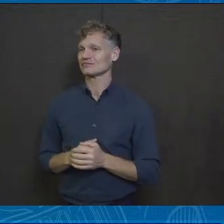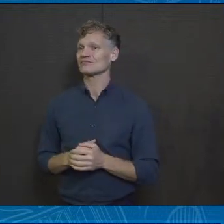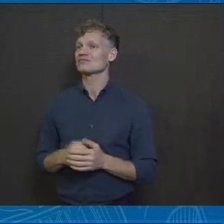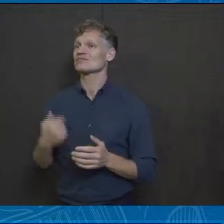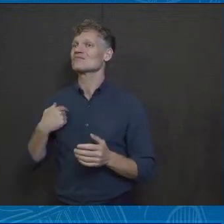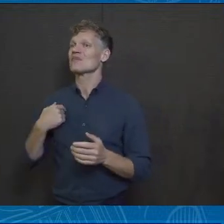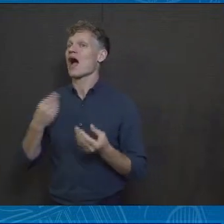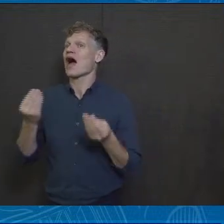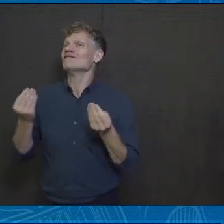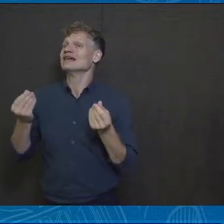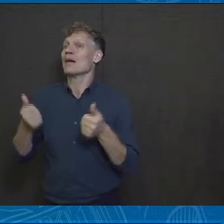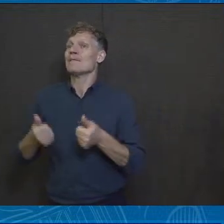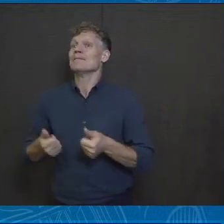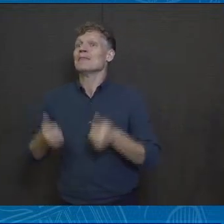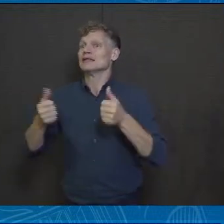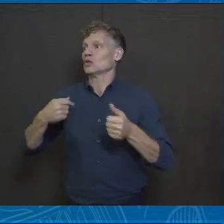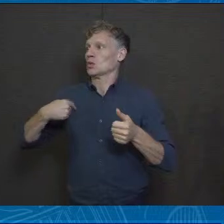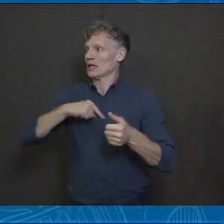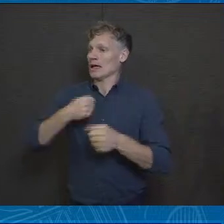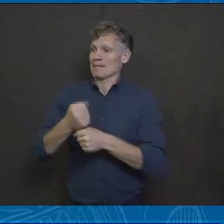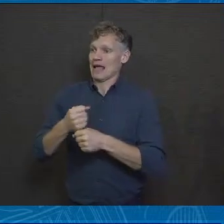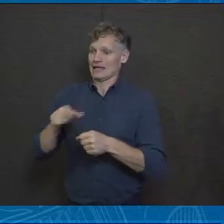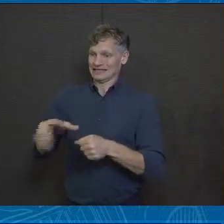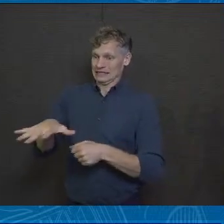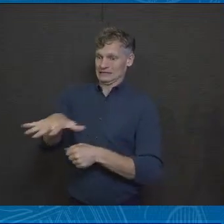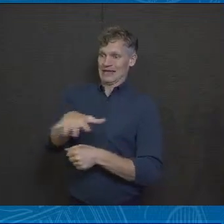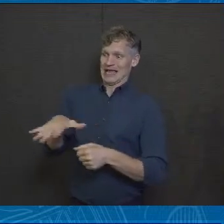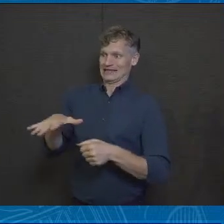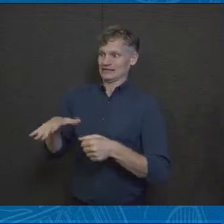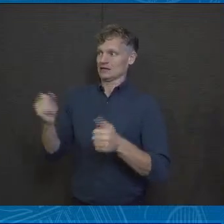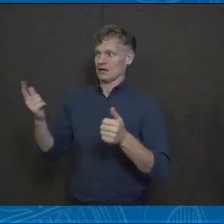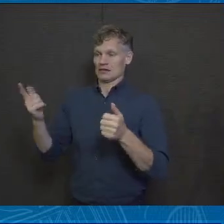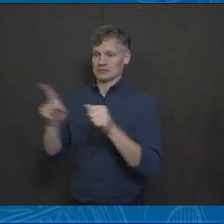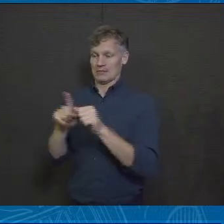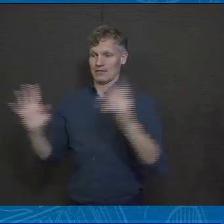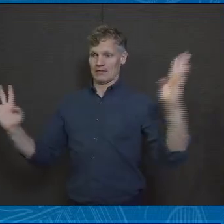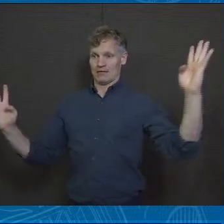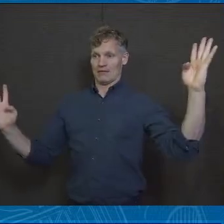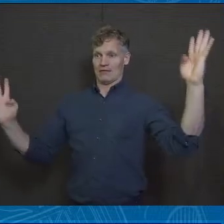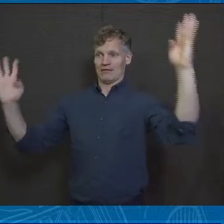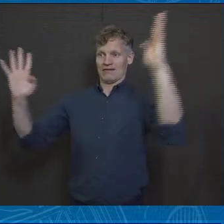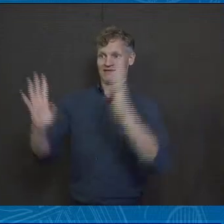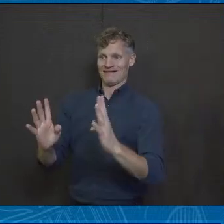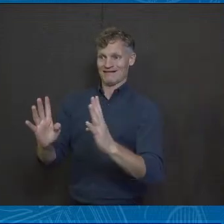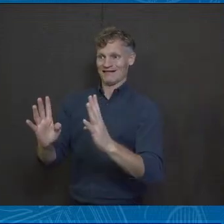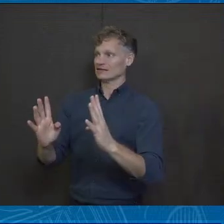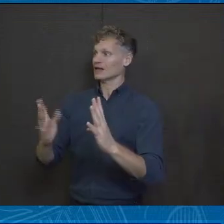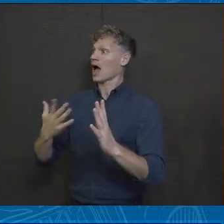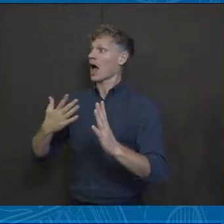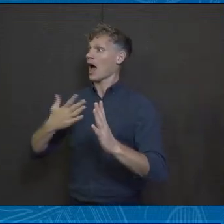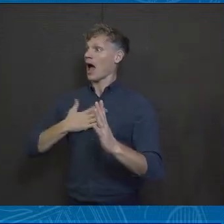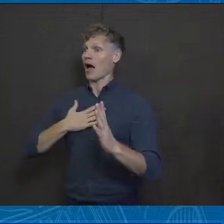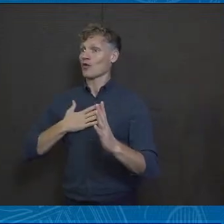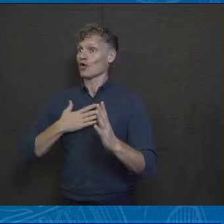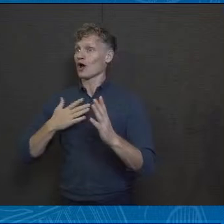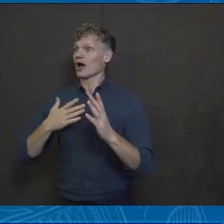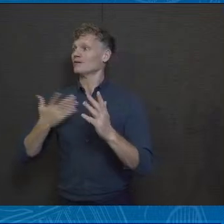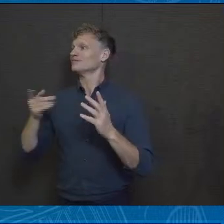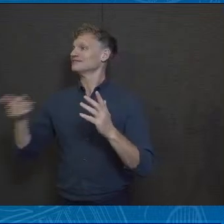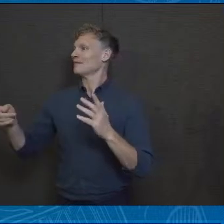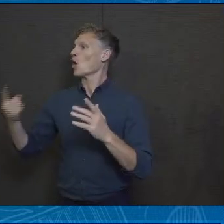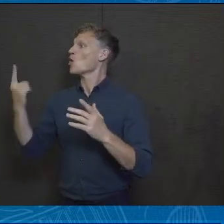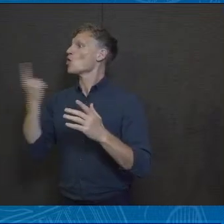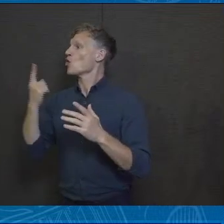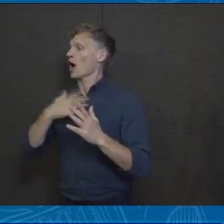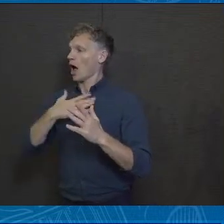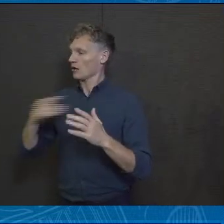table around, we create the space, we bring the policymakers on the table, it's our agenda as community, and we tell, this is